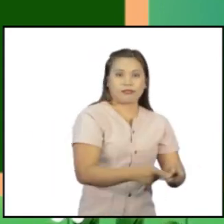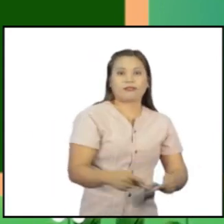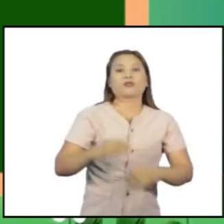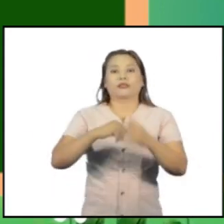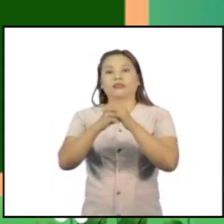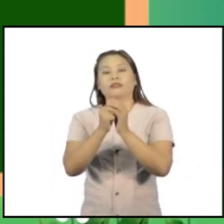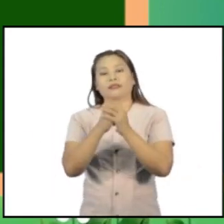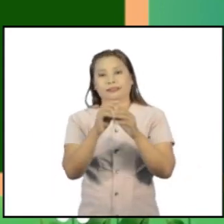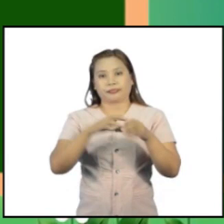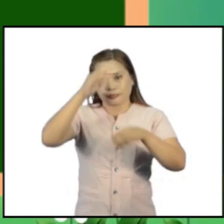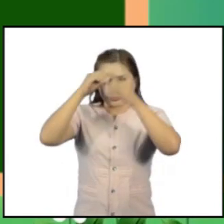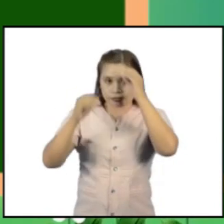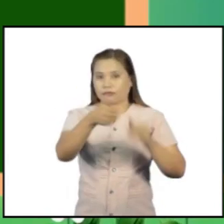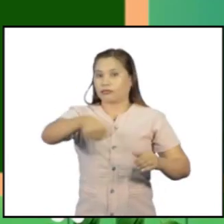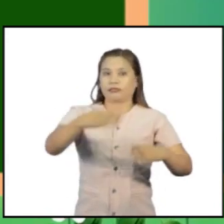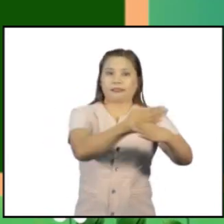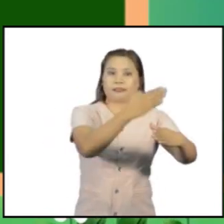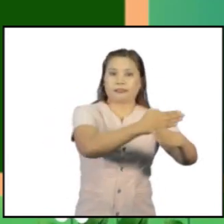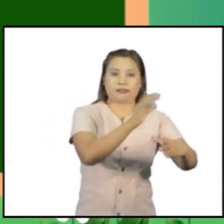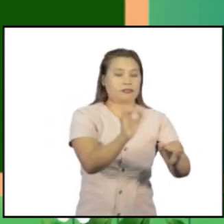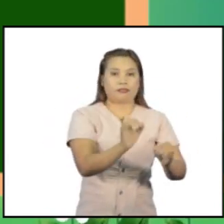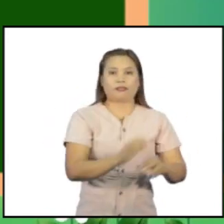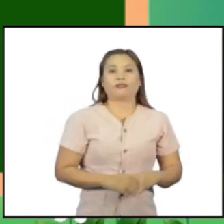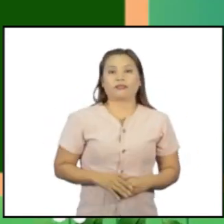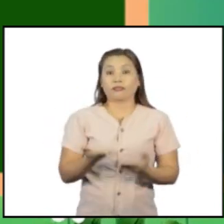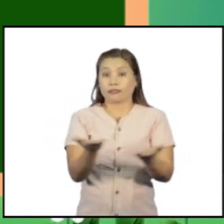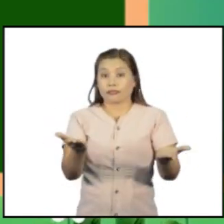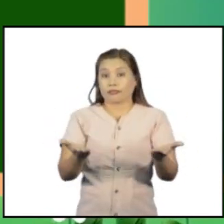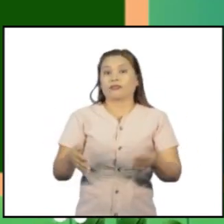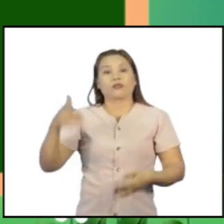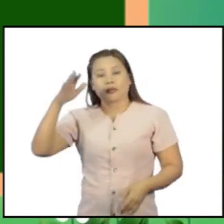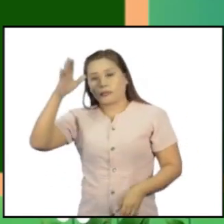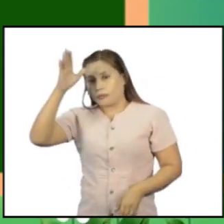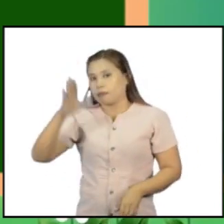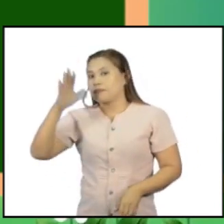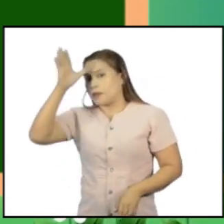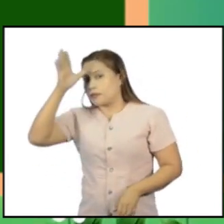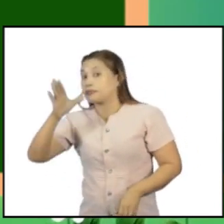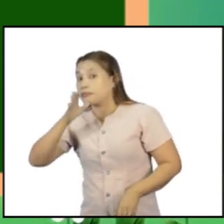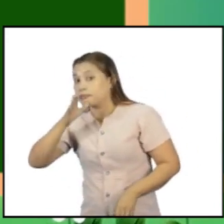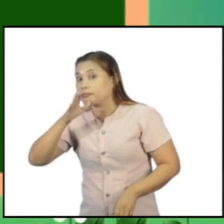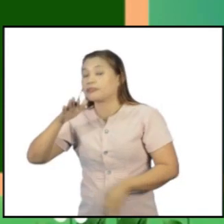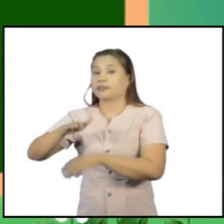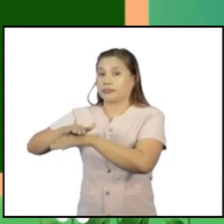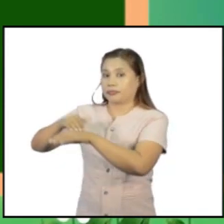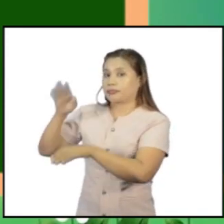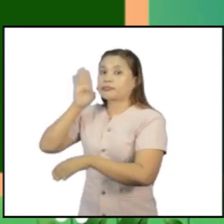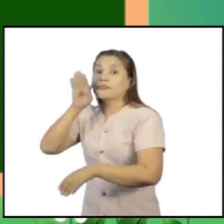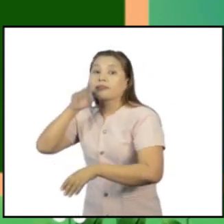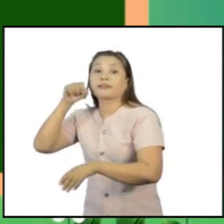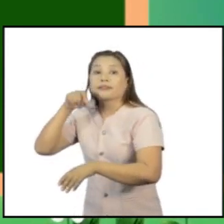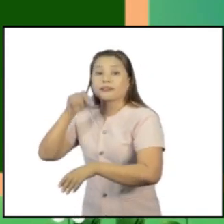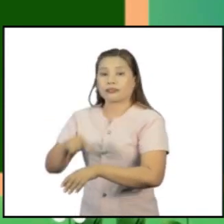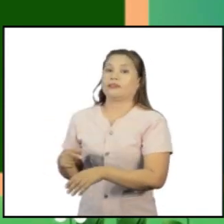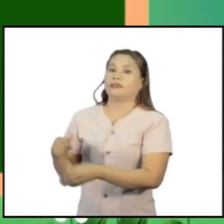to learn without any distraction. You may also call your mother or father, brother or